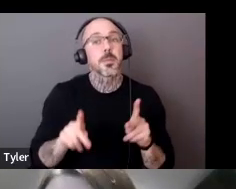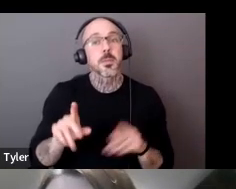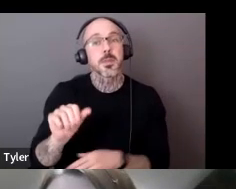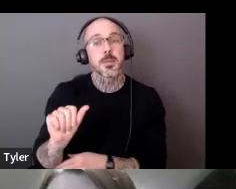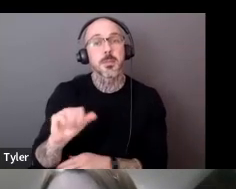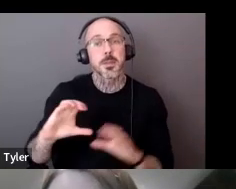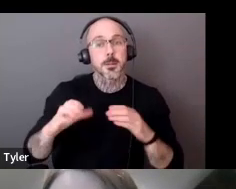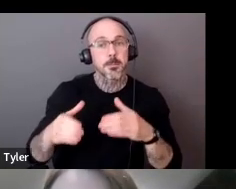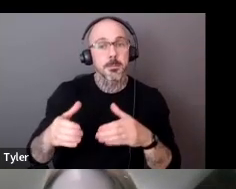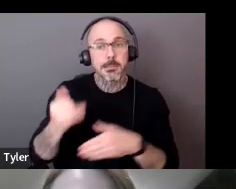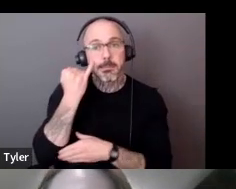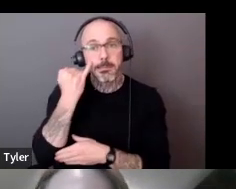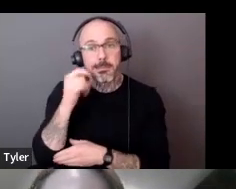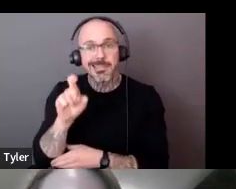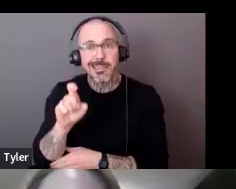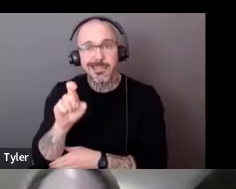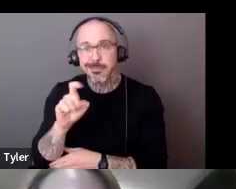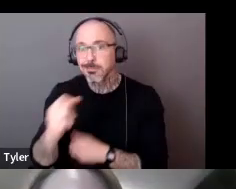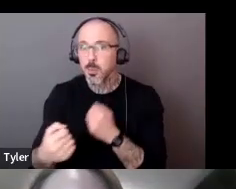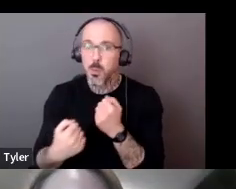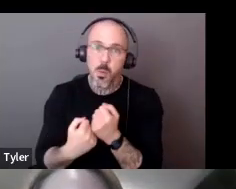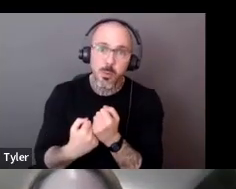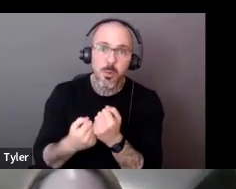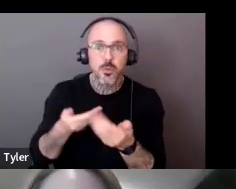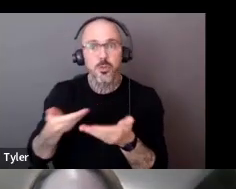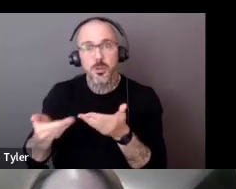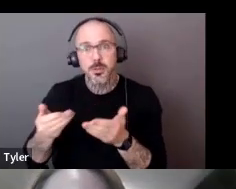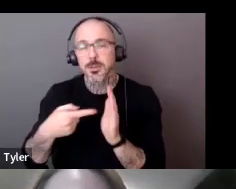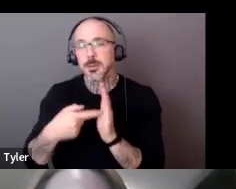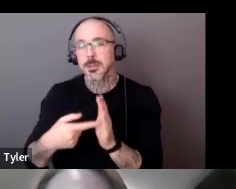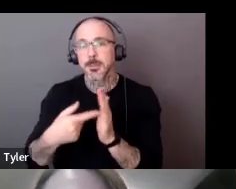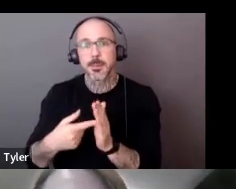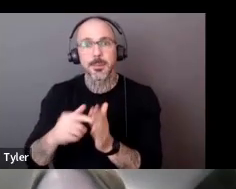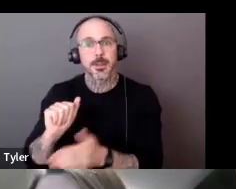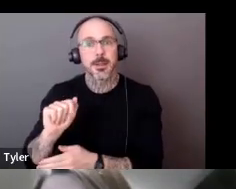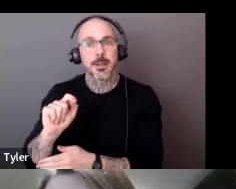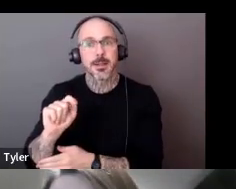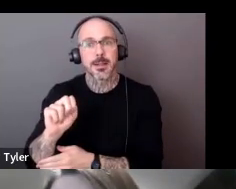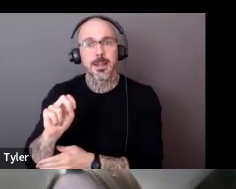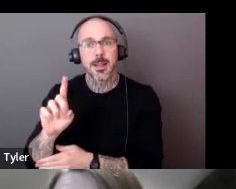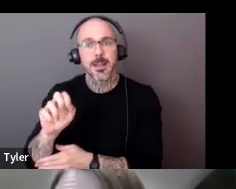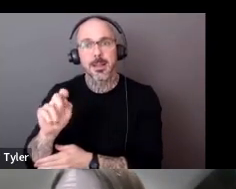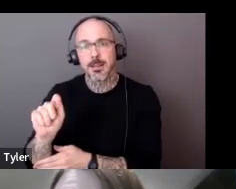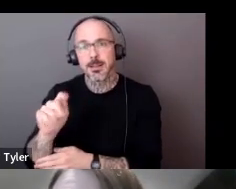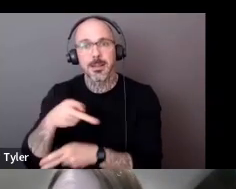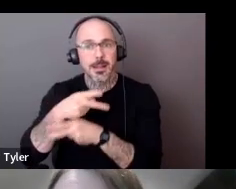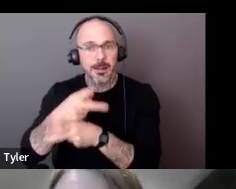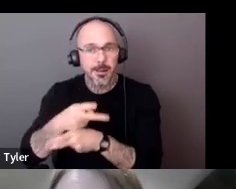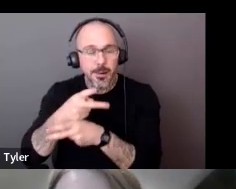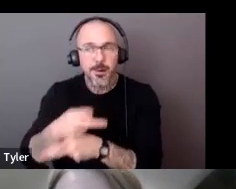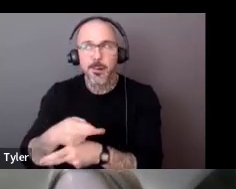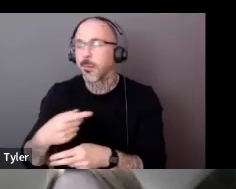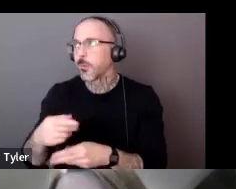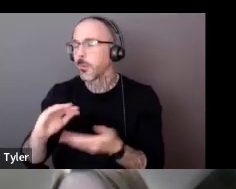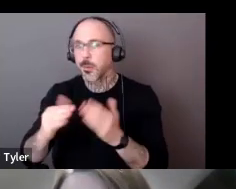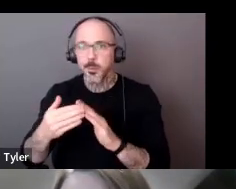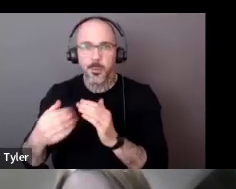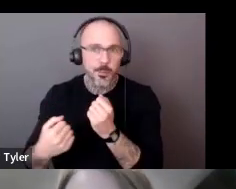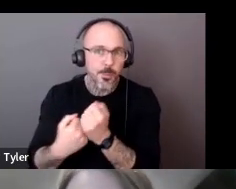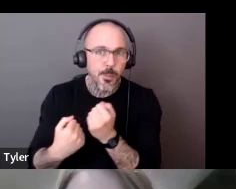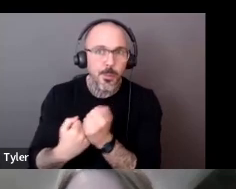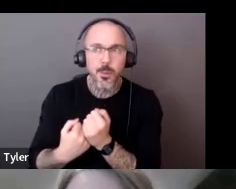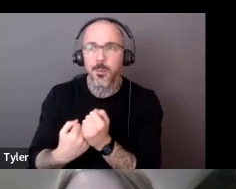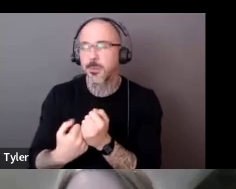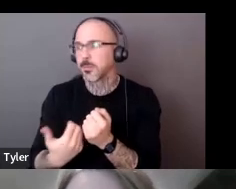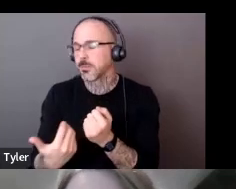like attendant care and community participation supports? And what impact does that have on their lives? So the first part of